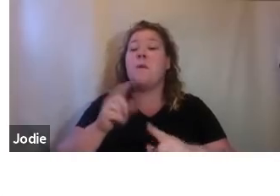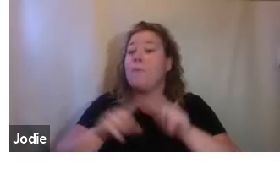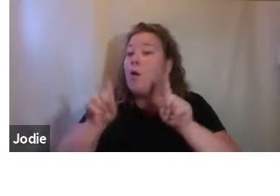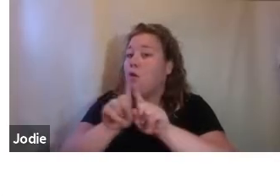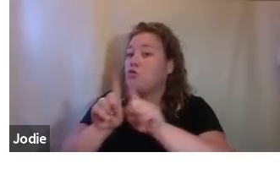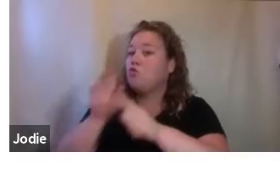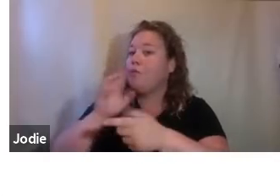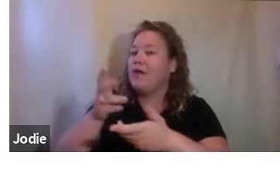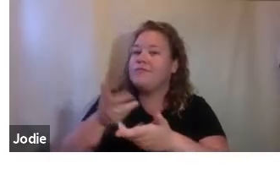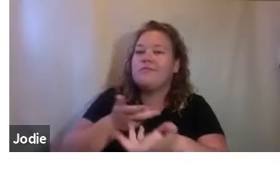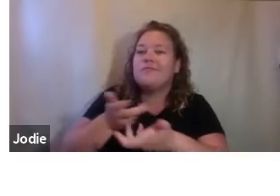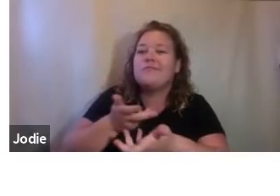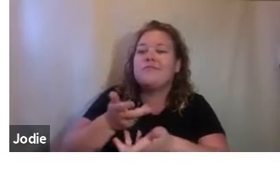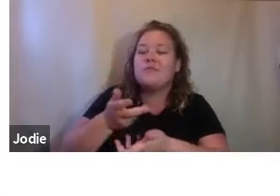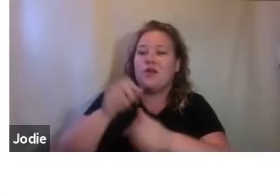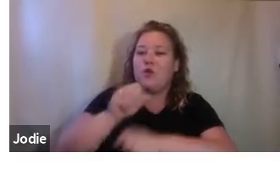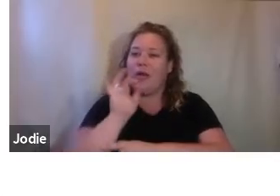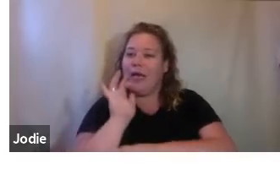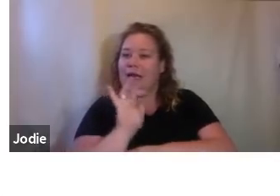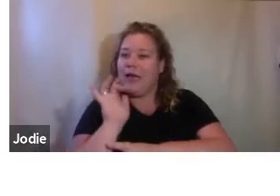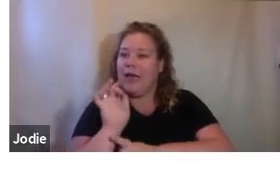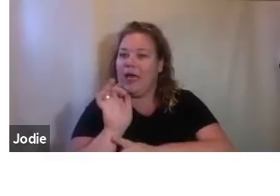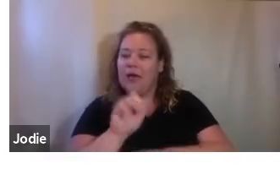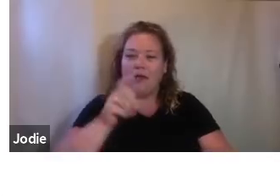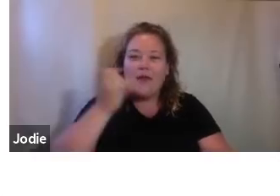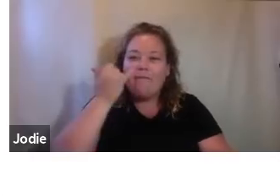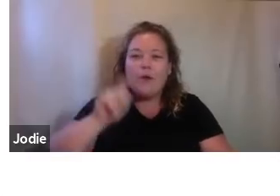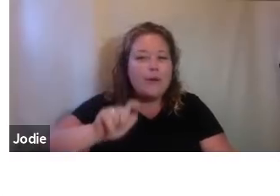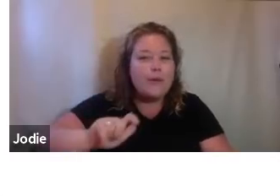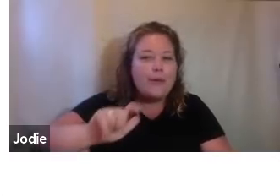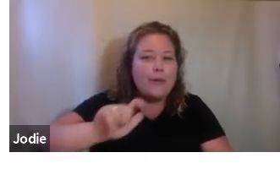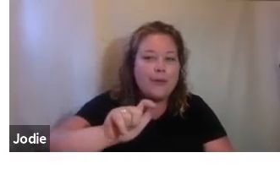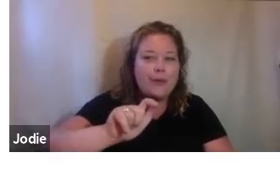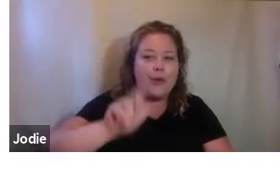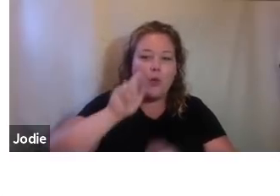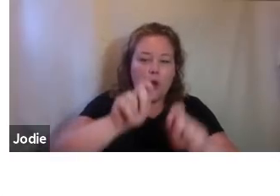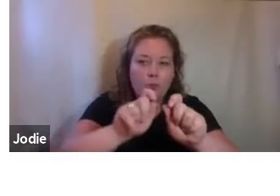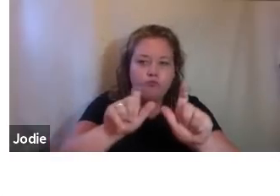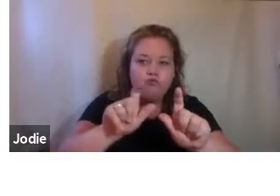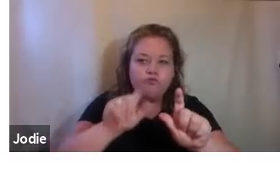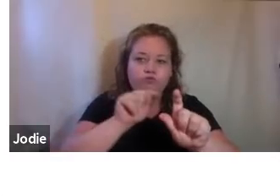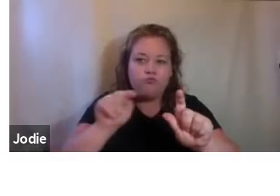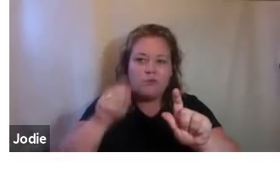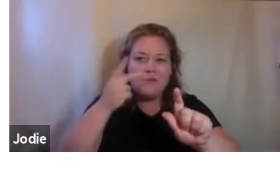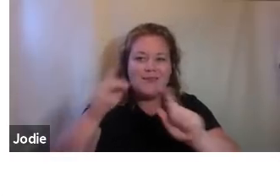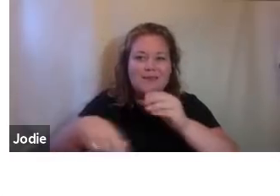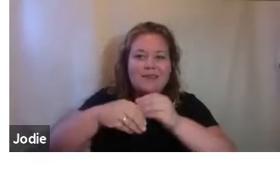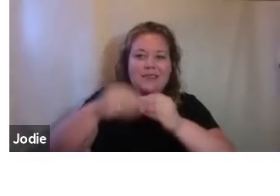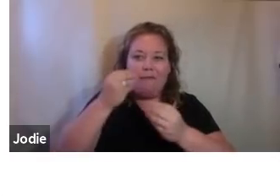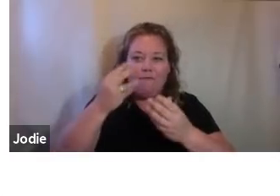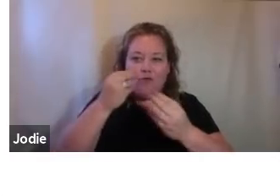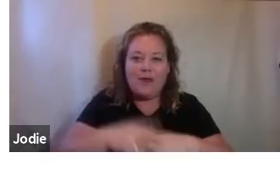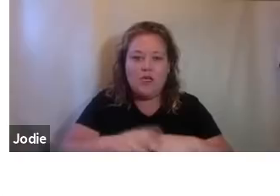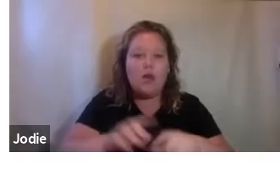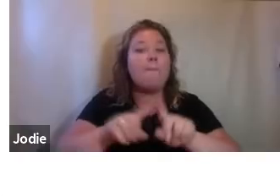over one of these indicator lights for each of these metrics, for example, it would tell you additional information, but we've also posted it